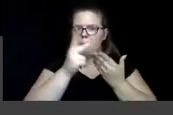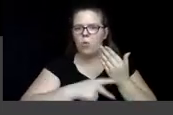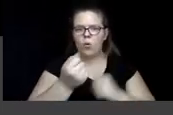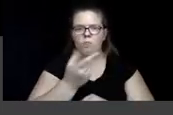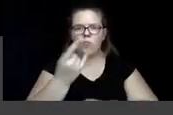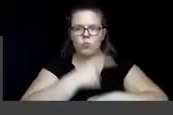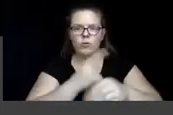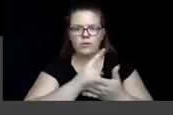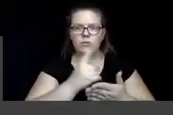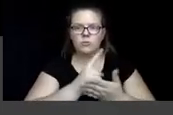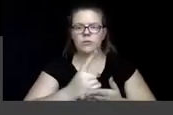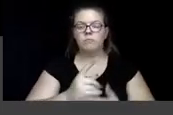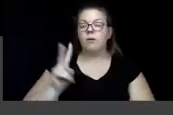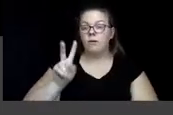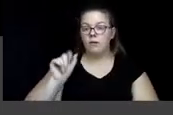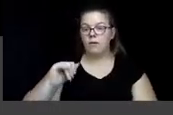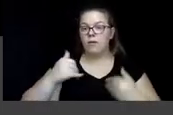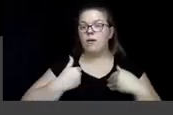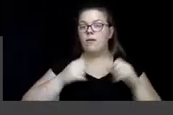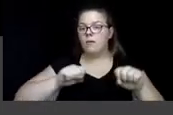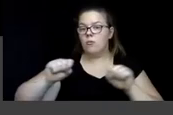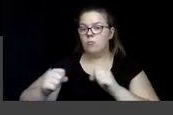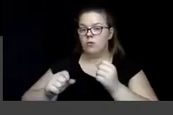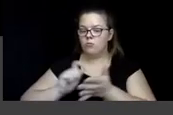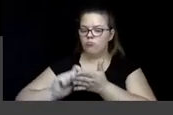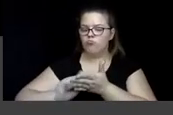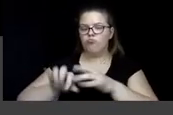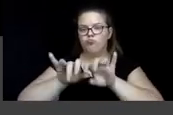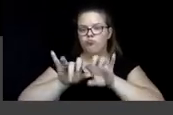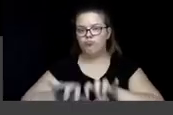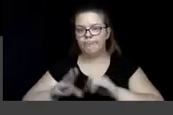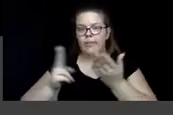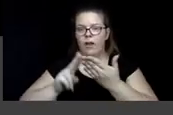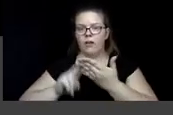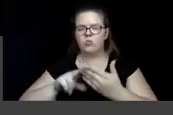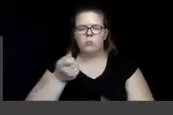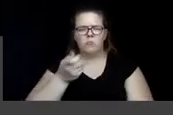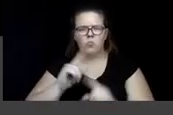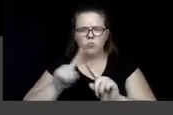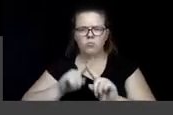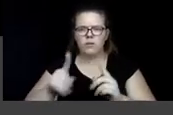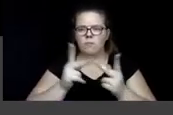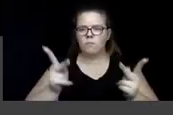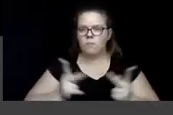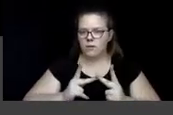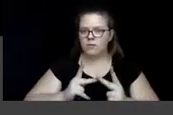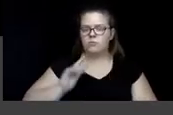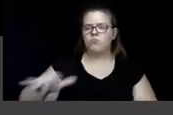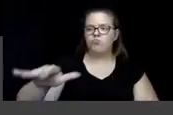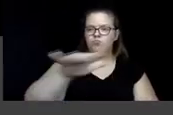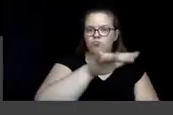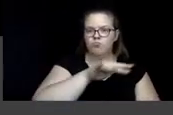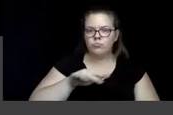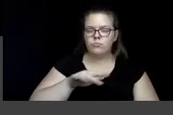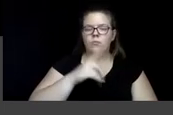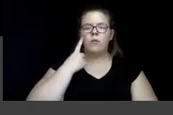VA has the ability to write a contract to a few different places across the region for